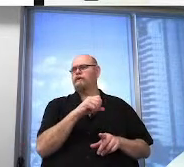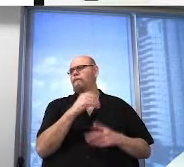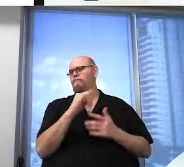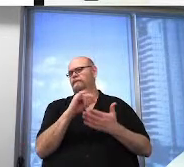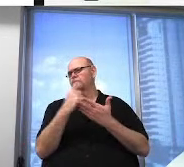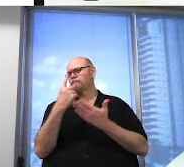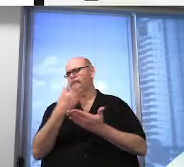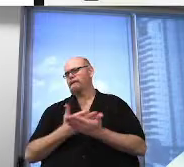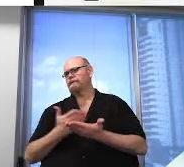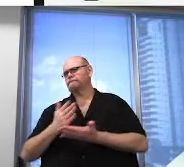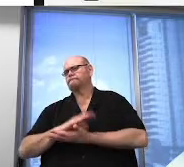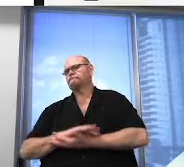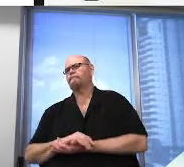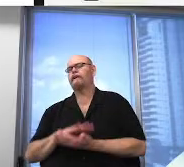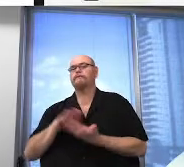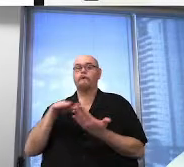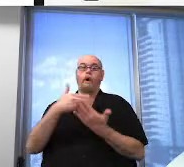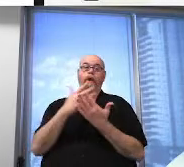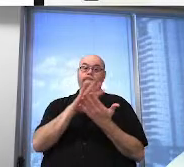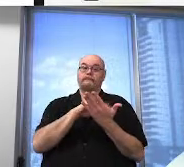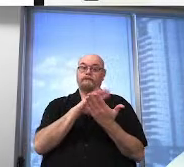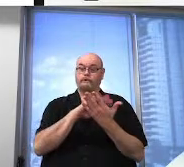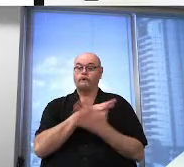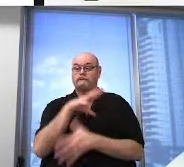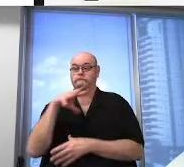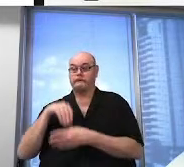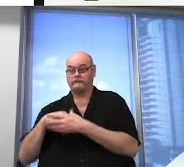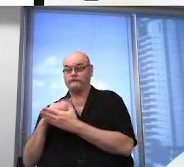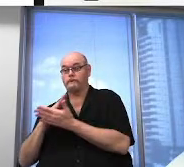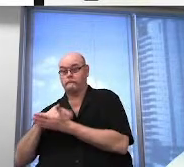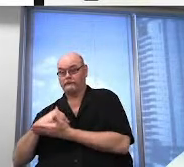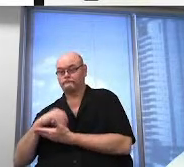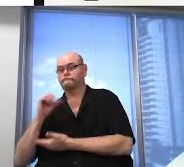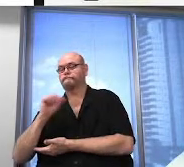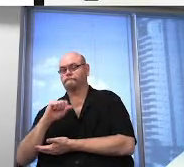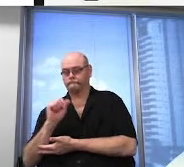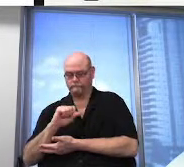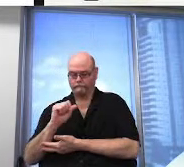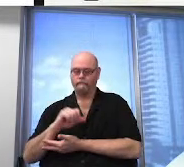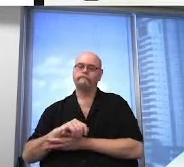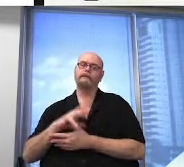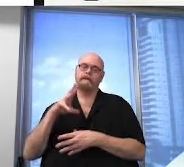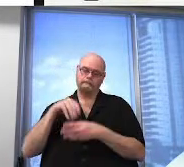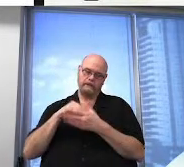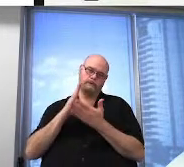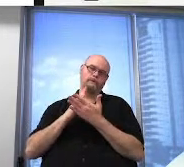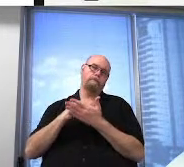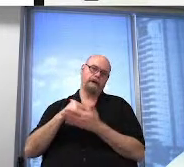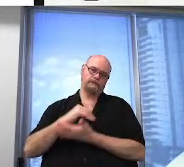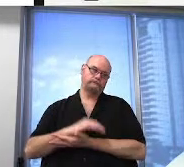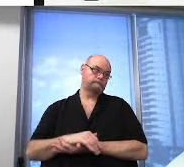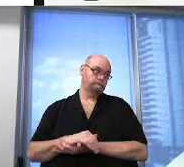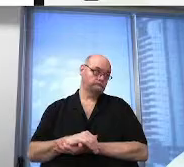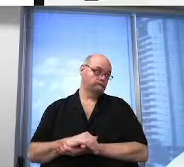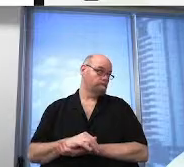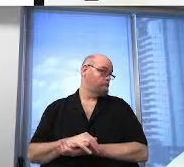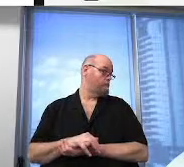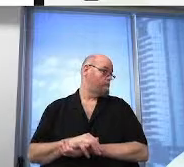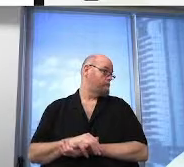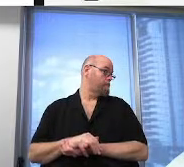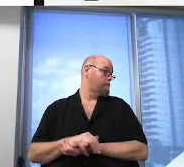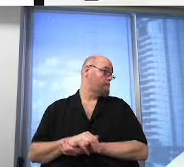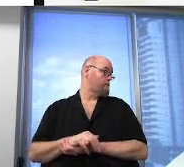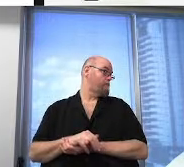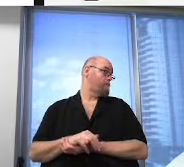been estimating. So all of that learning is basically built into this budget. That is correct. All that learning is built into this